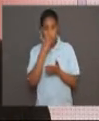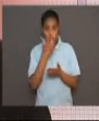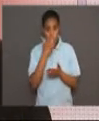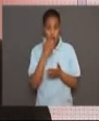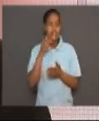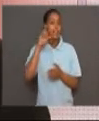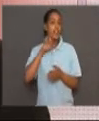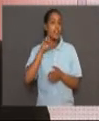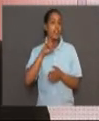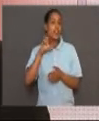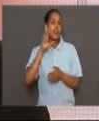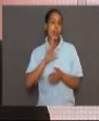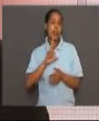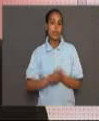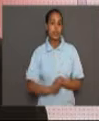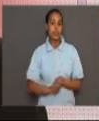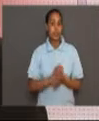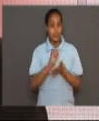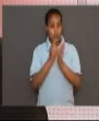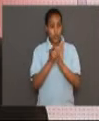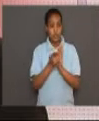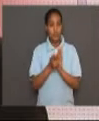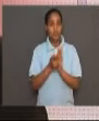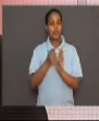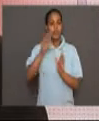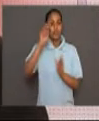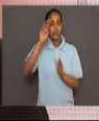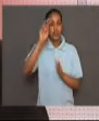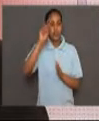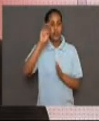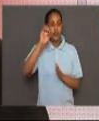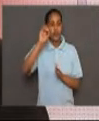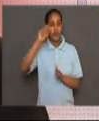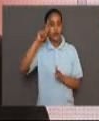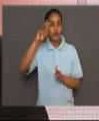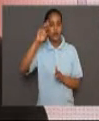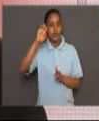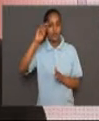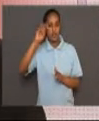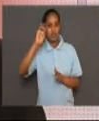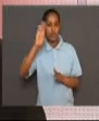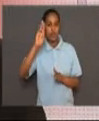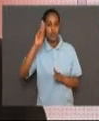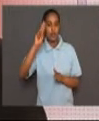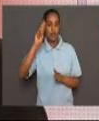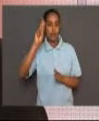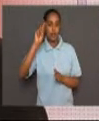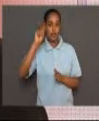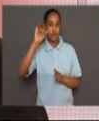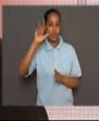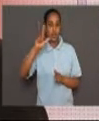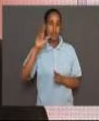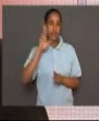common synthetic rubbers, such as neoprene, butyl rubber,